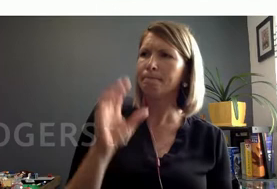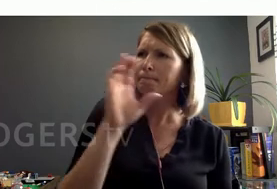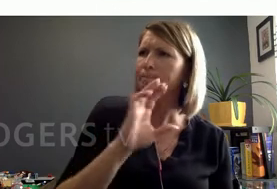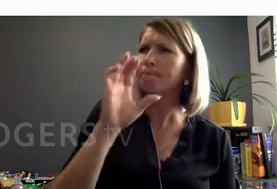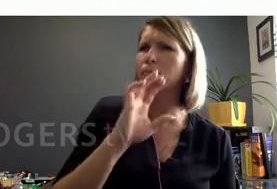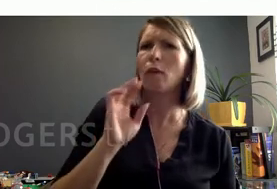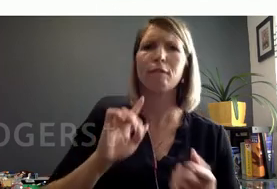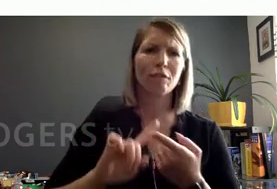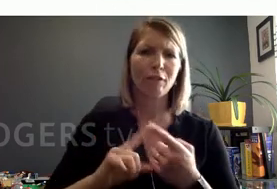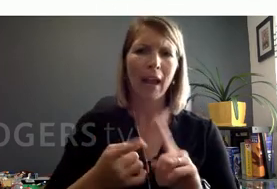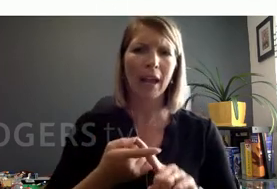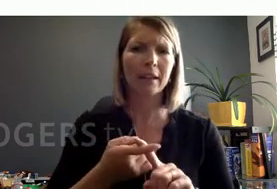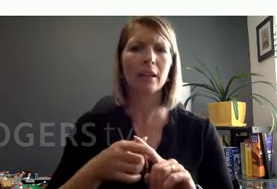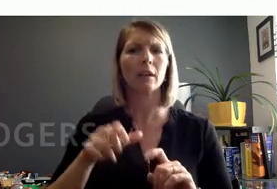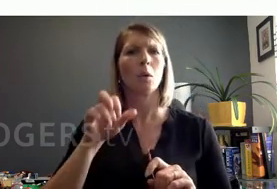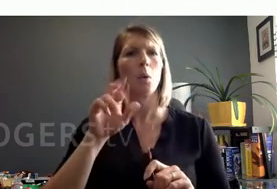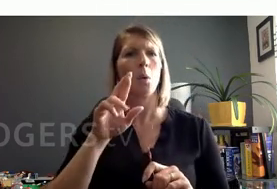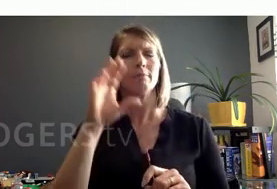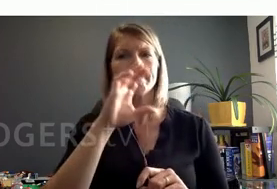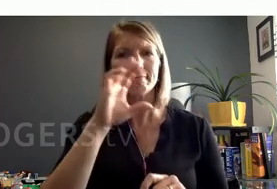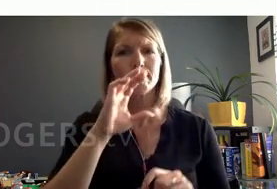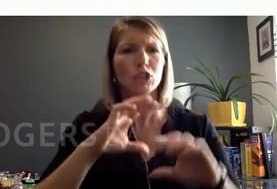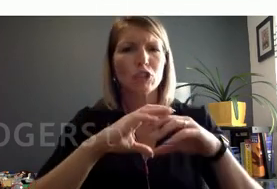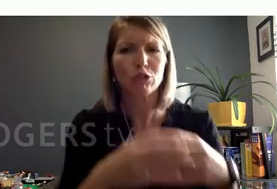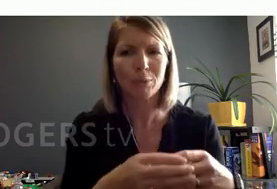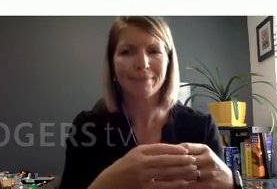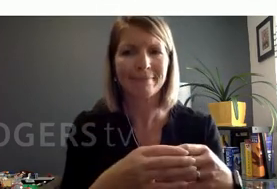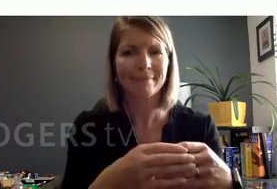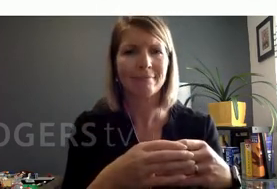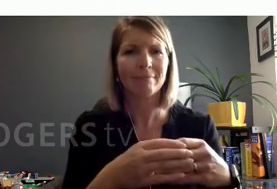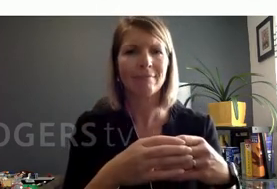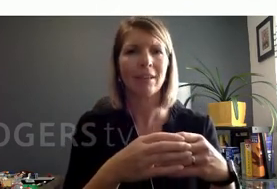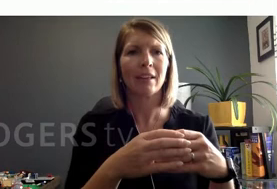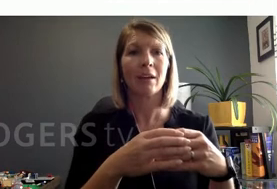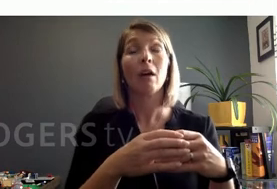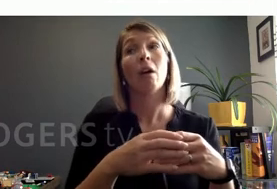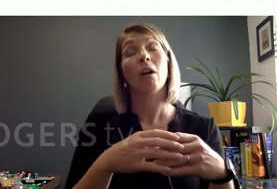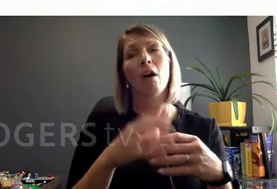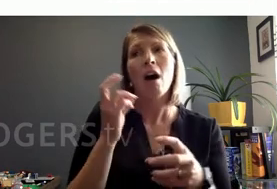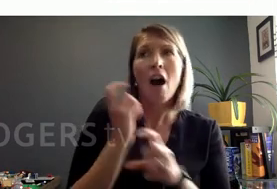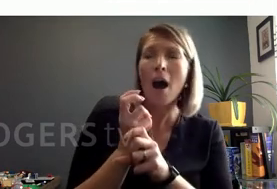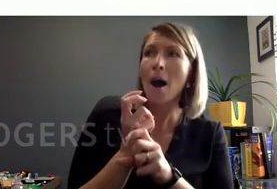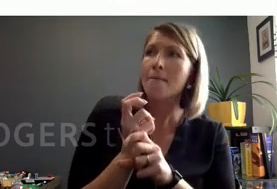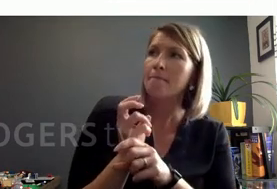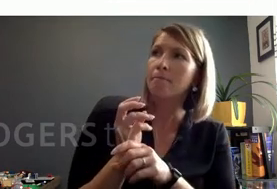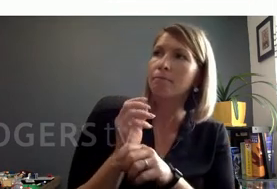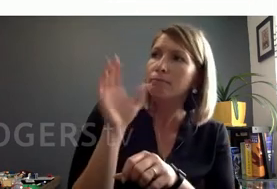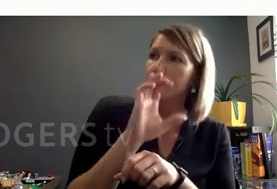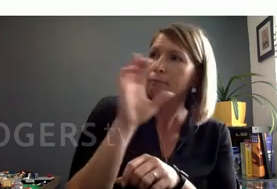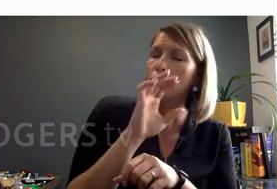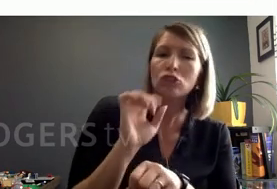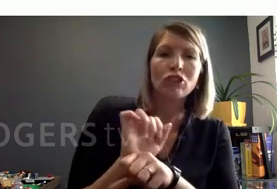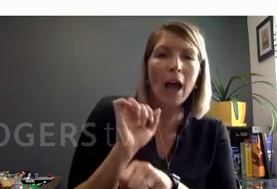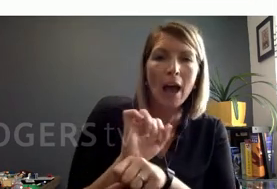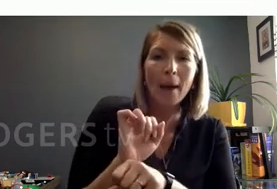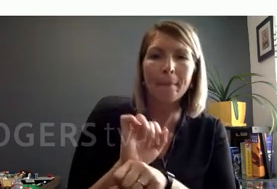can be really challenging to find their place in the business world at first, especially if people are coming under,